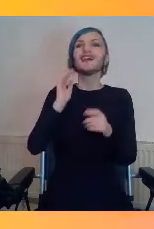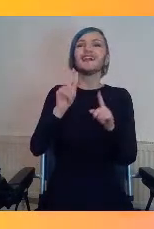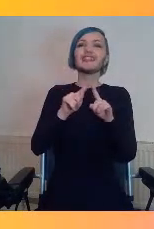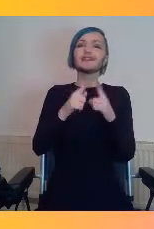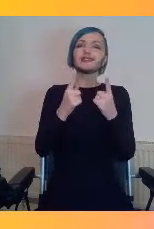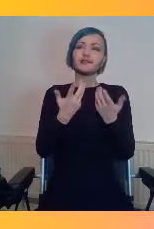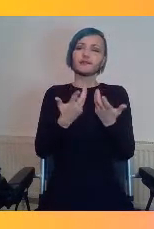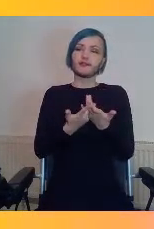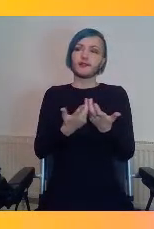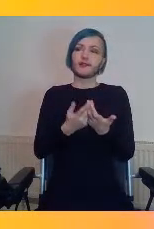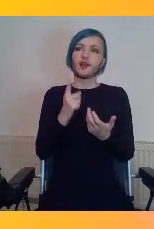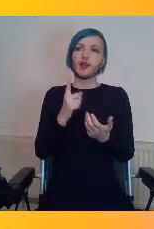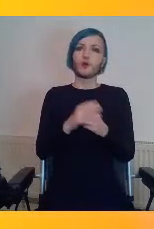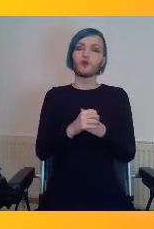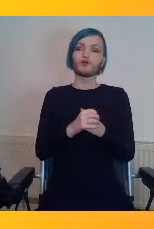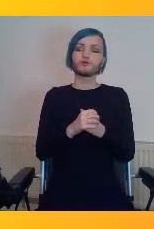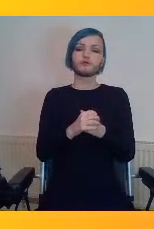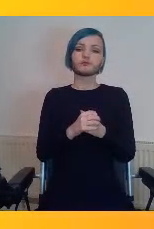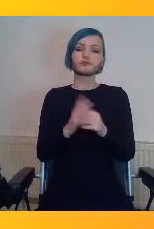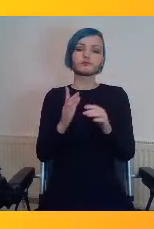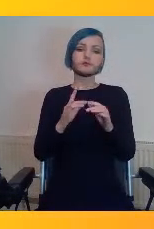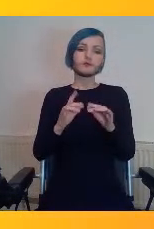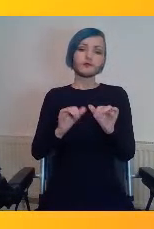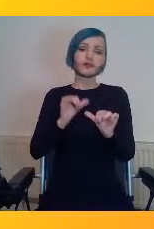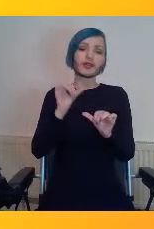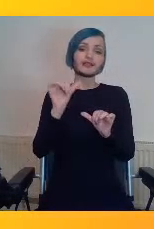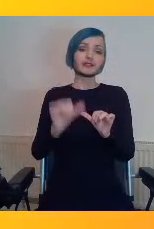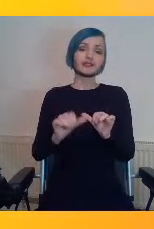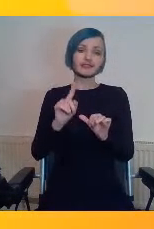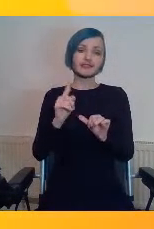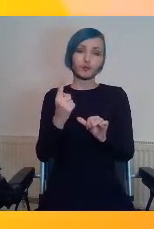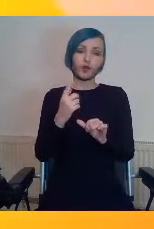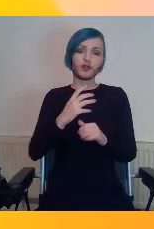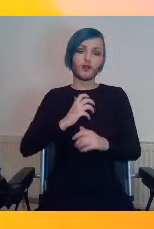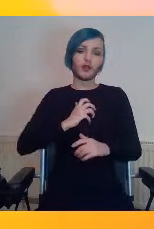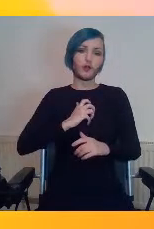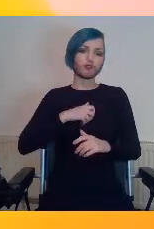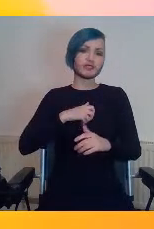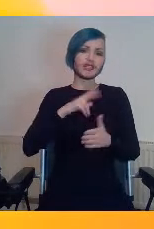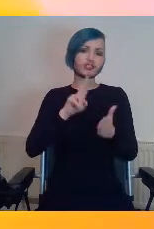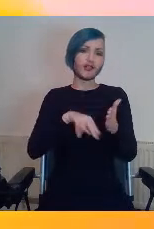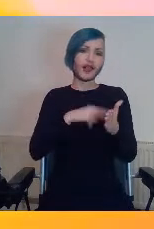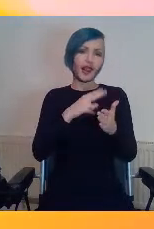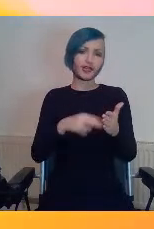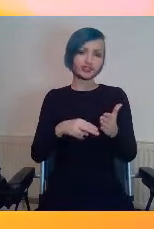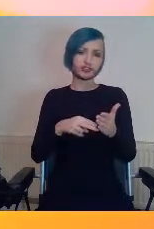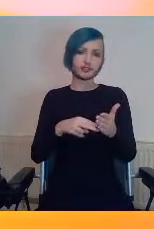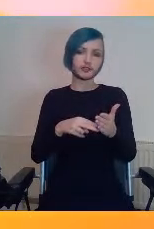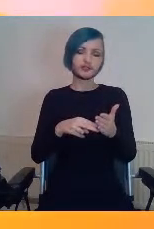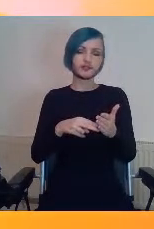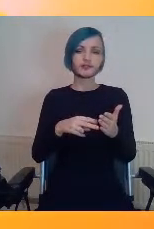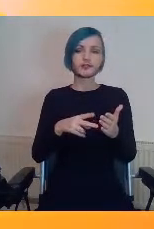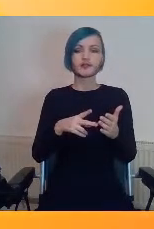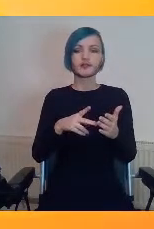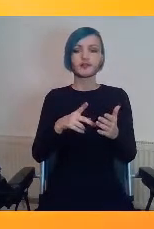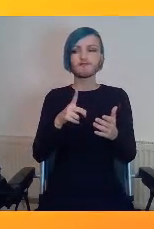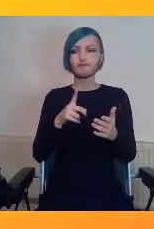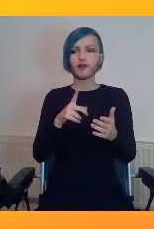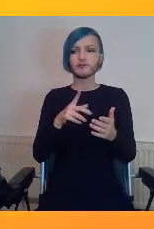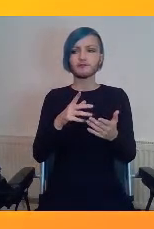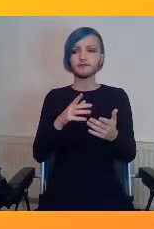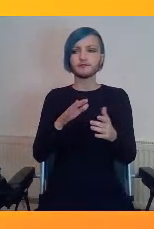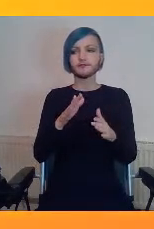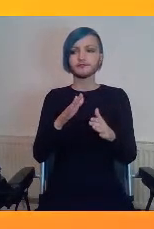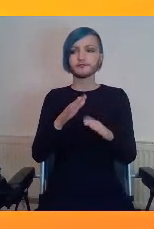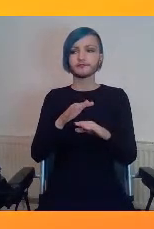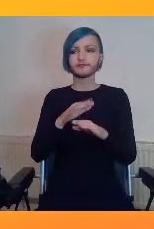at the first stage of our presidential election? We call it presidential election, although it is not in accordance with our